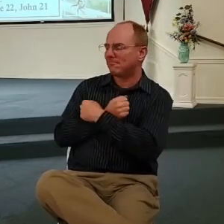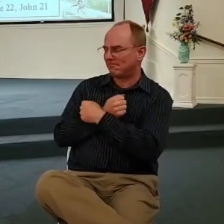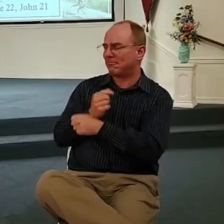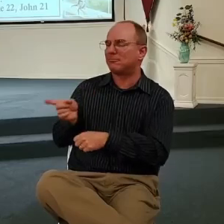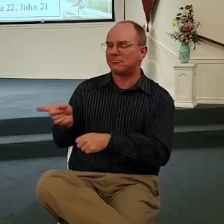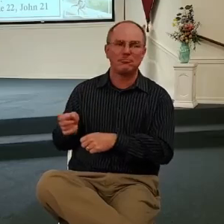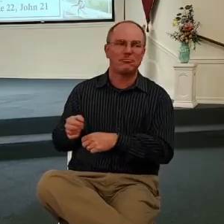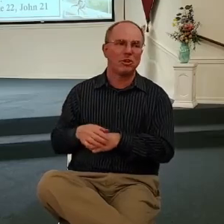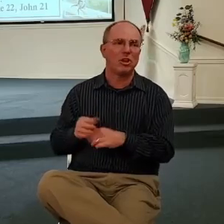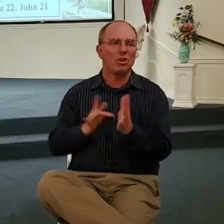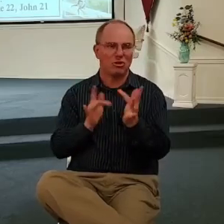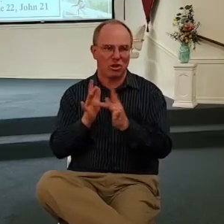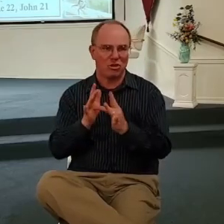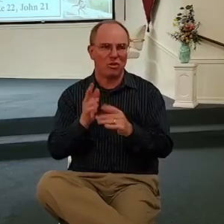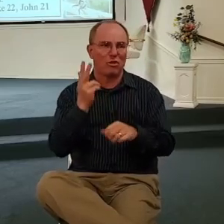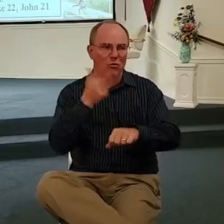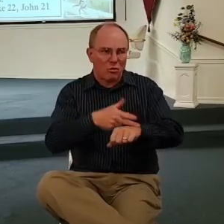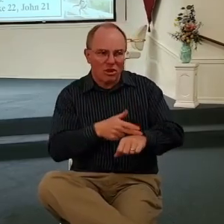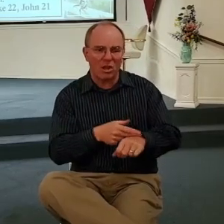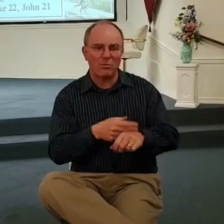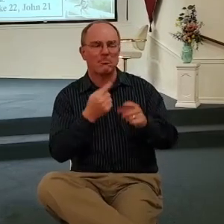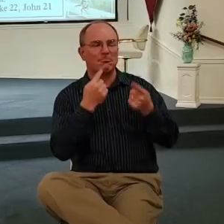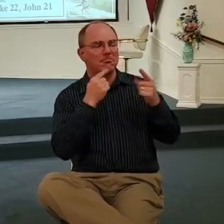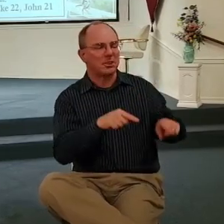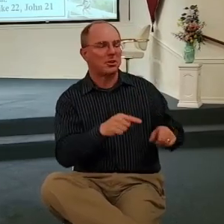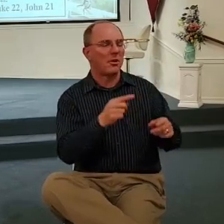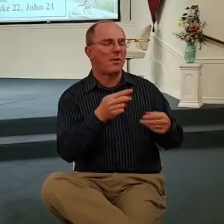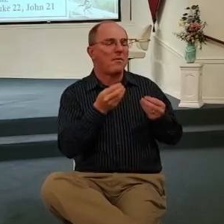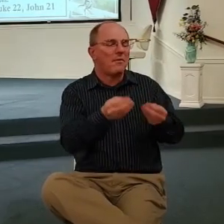"Feed my sheep, take care of them."